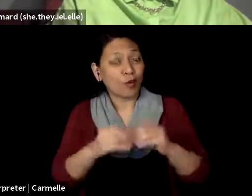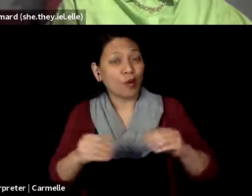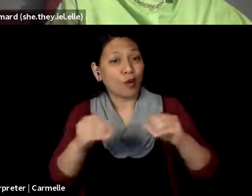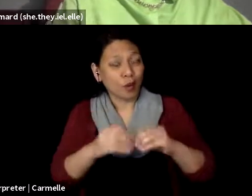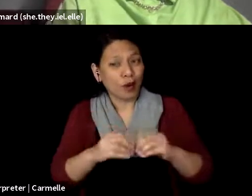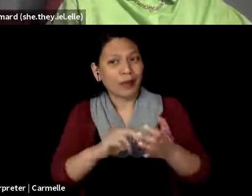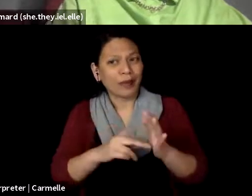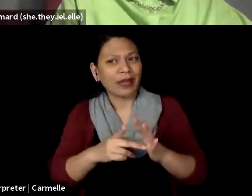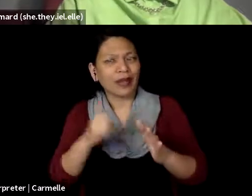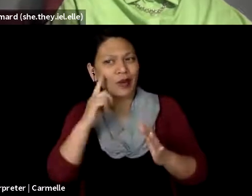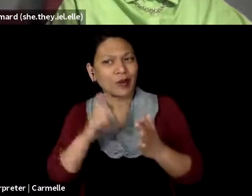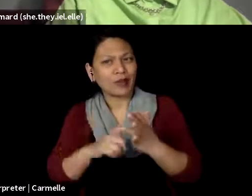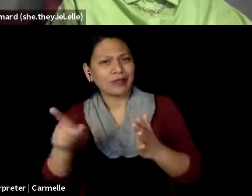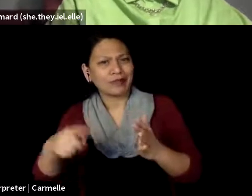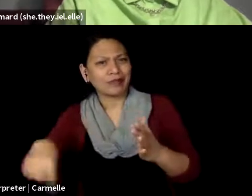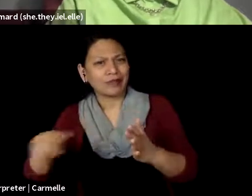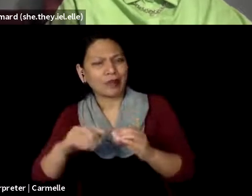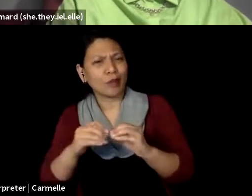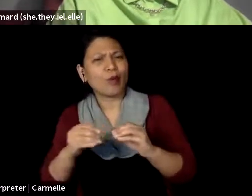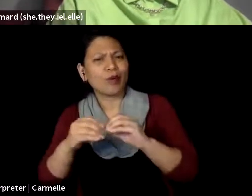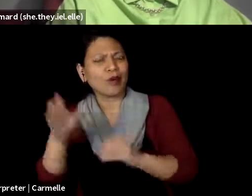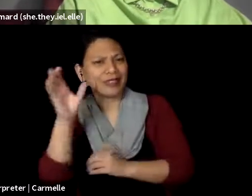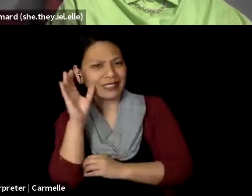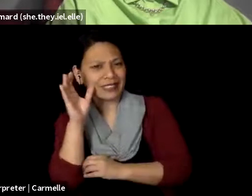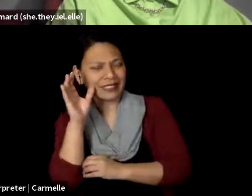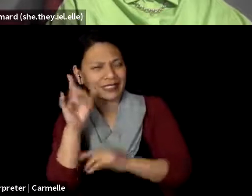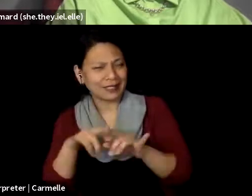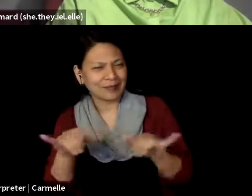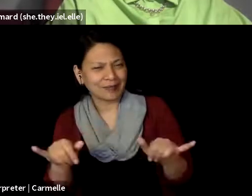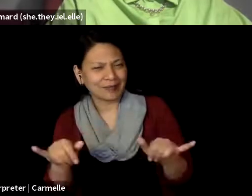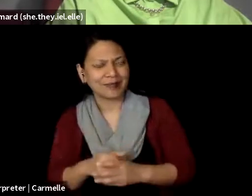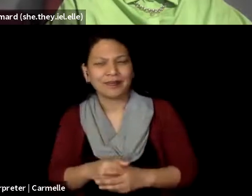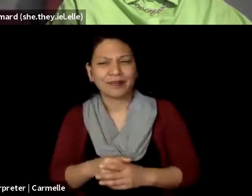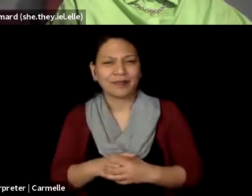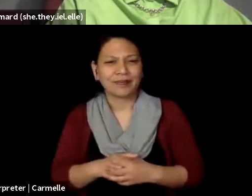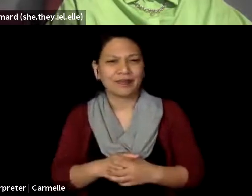is what I'm sort of noticing now. I think